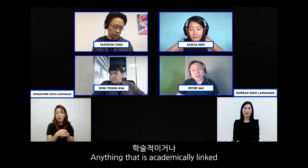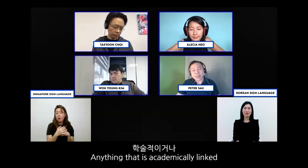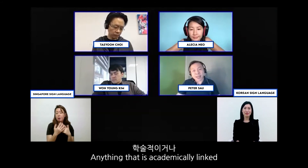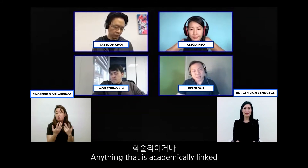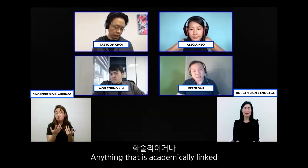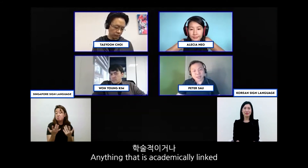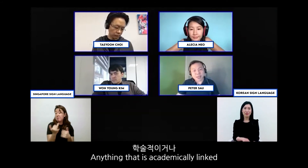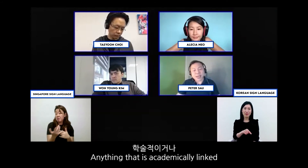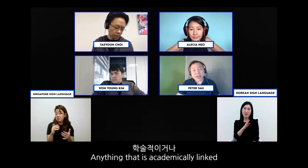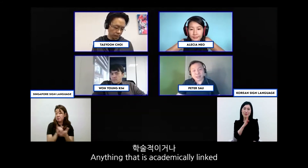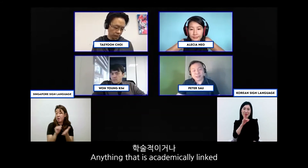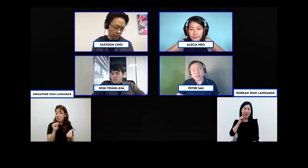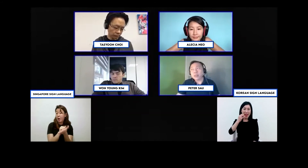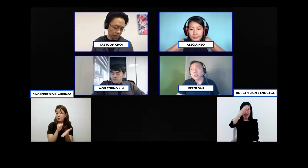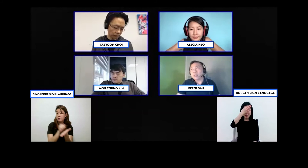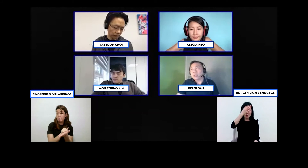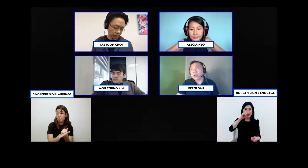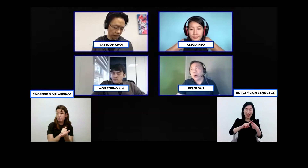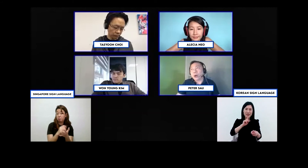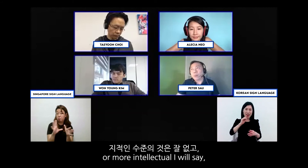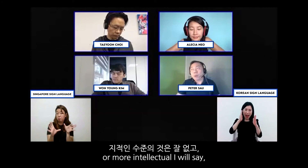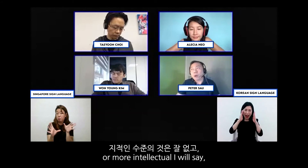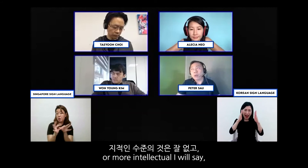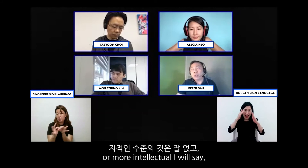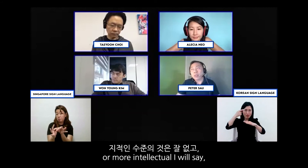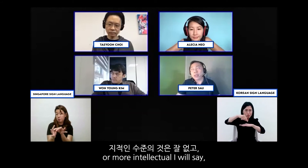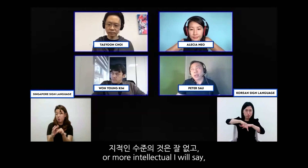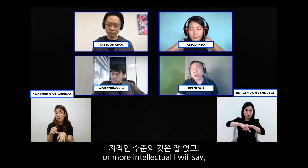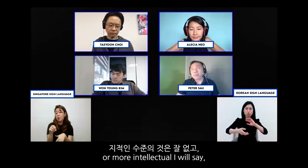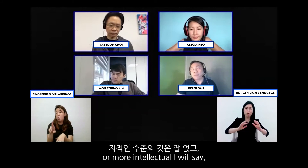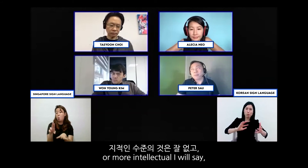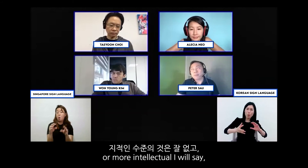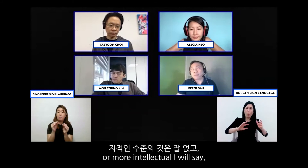Anything that is academically linked or